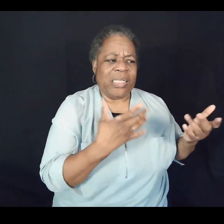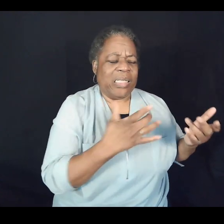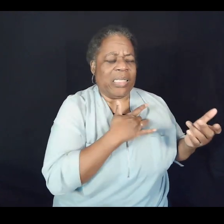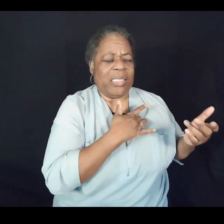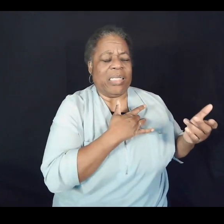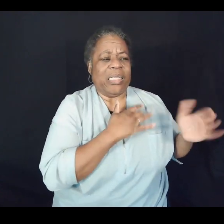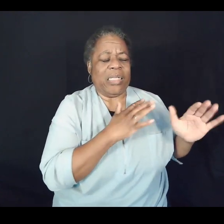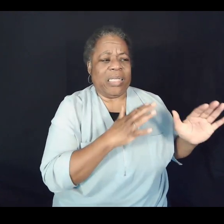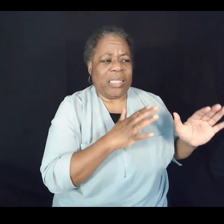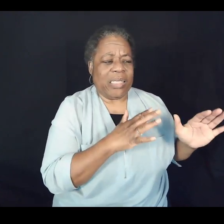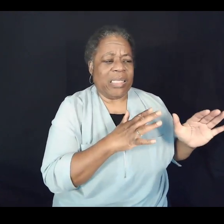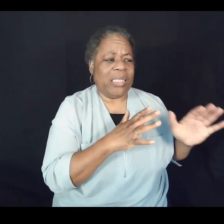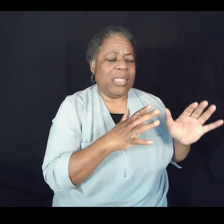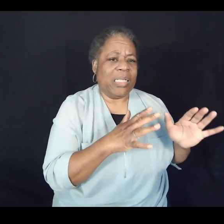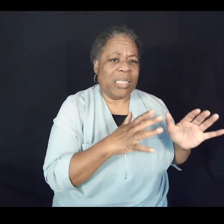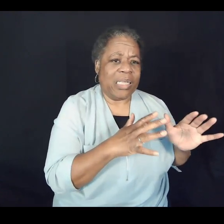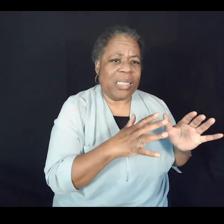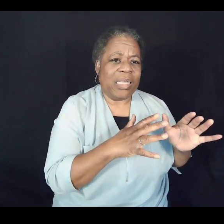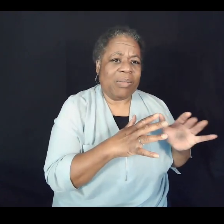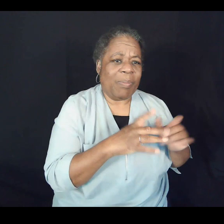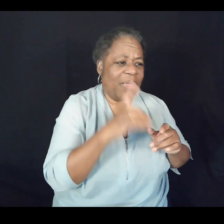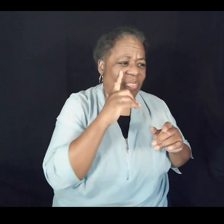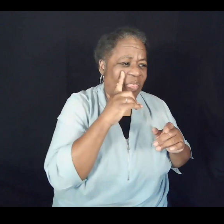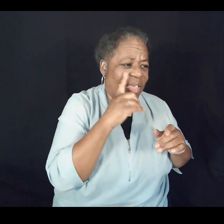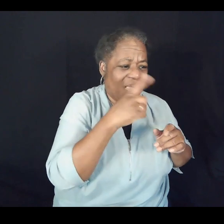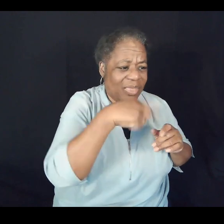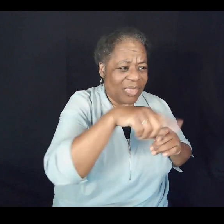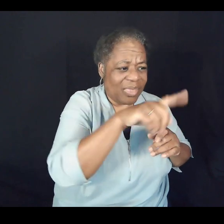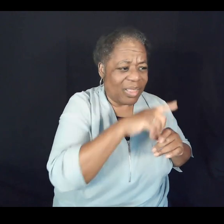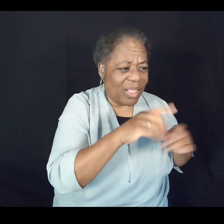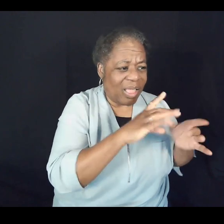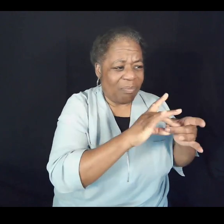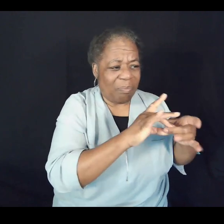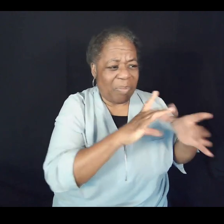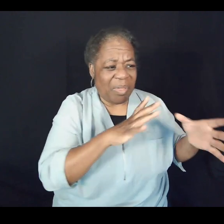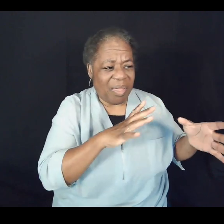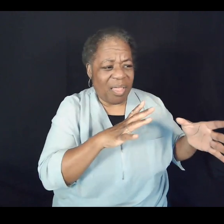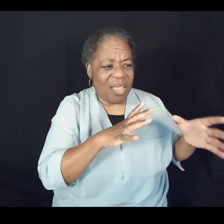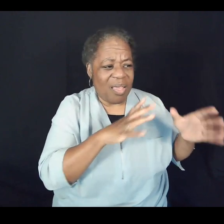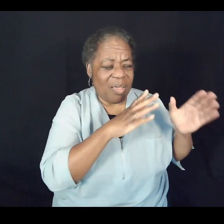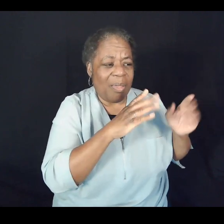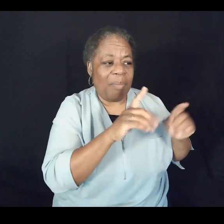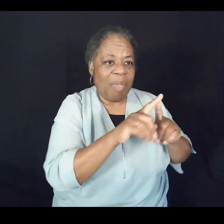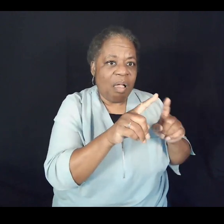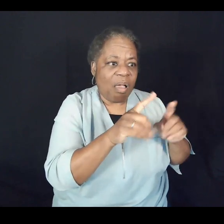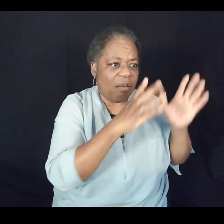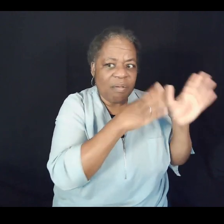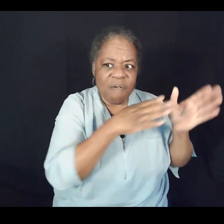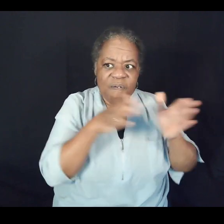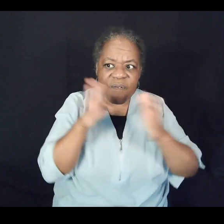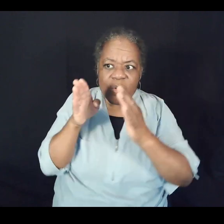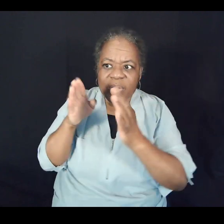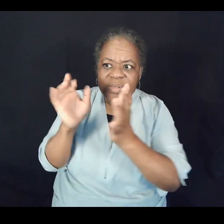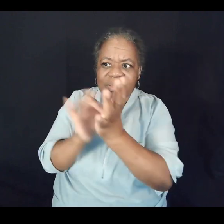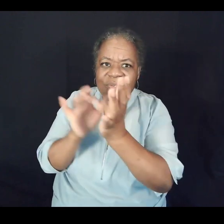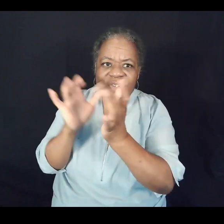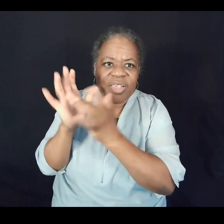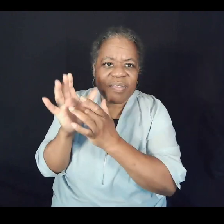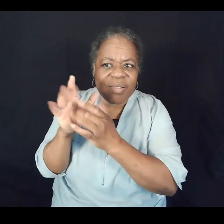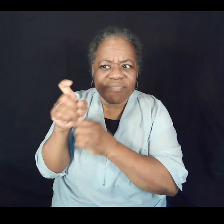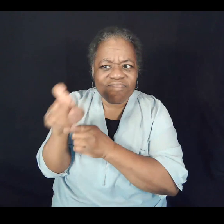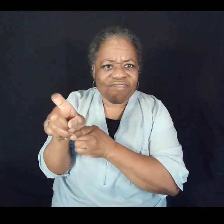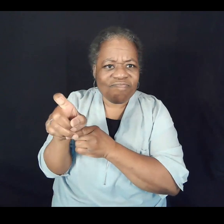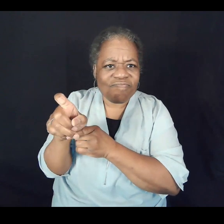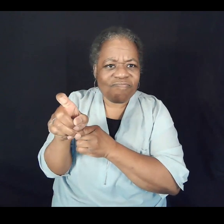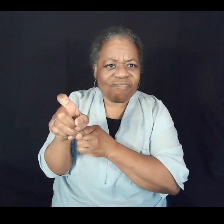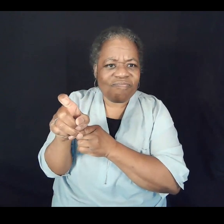about the doomsday scenarios and remove the focus off of Jesus. I keep chuckling at that one line